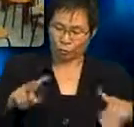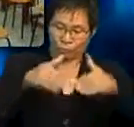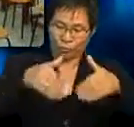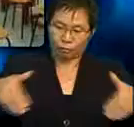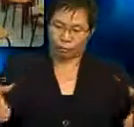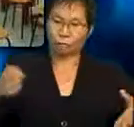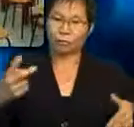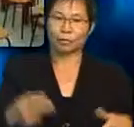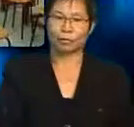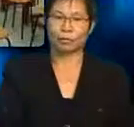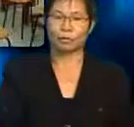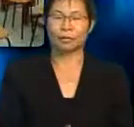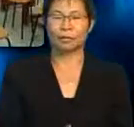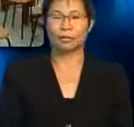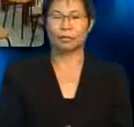In a row.